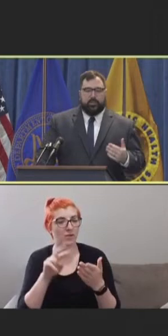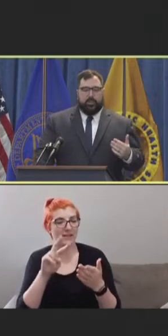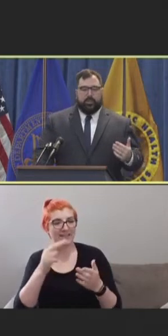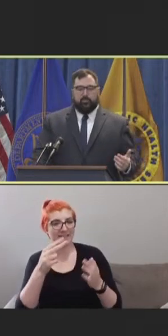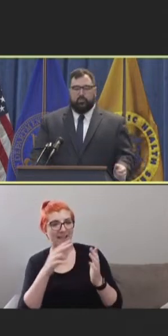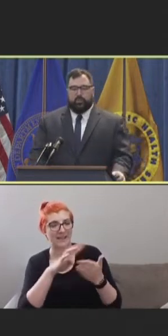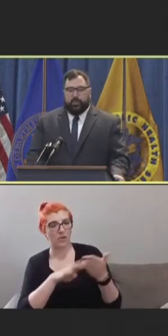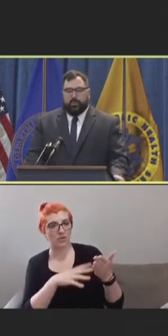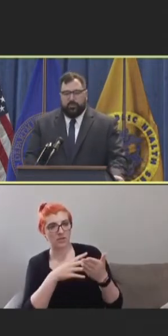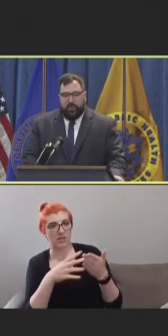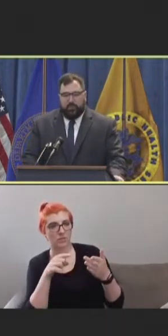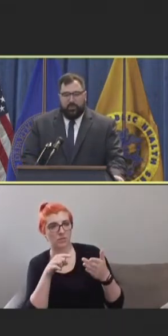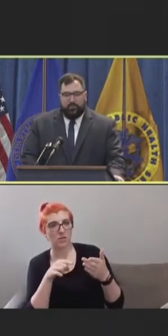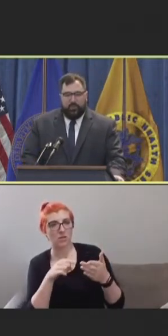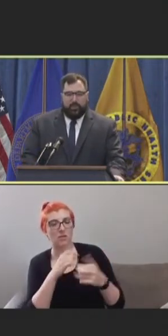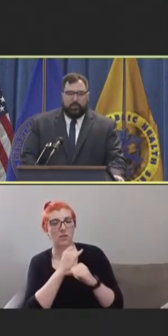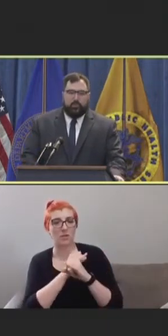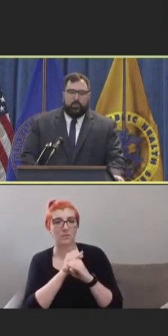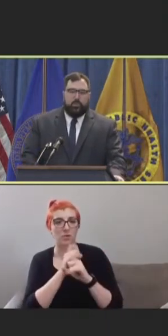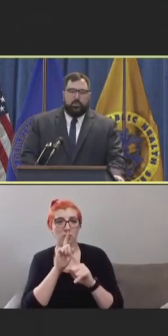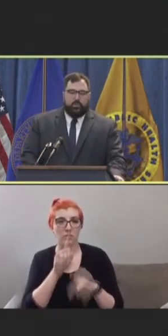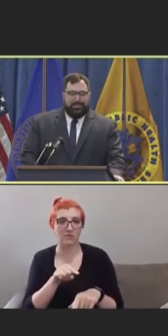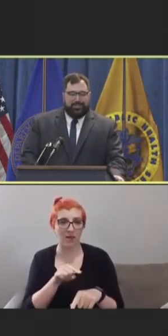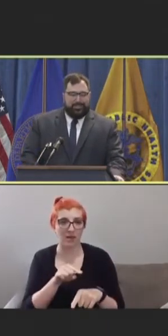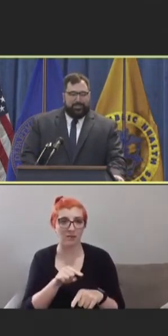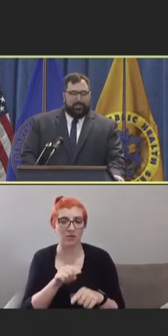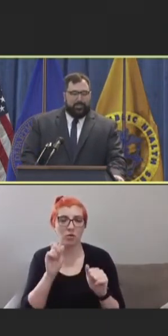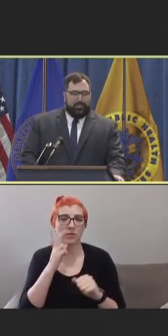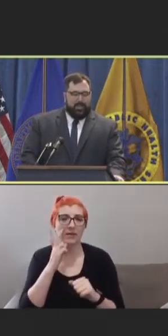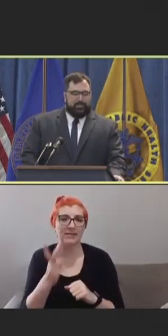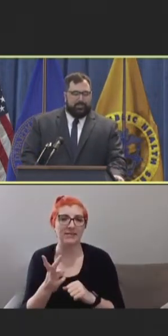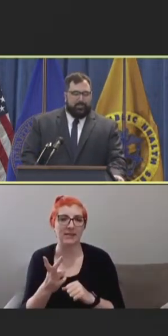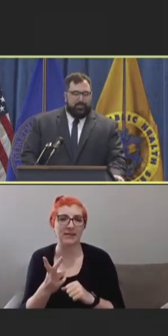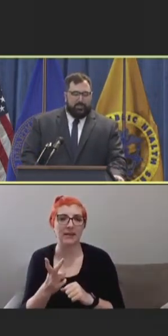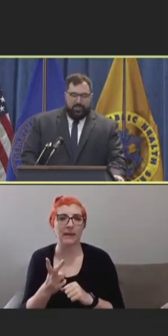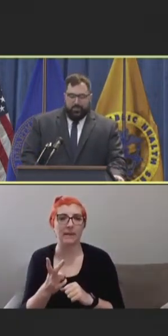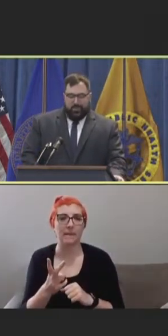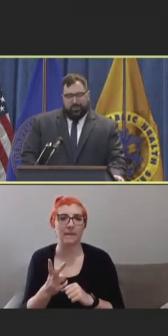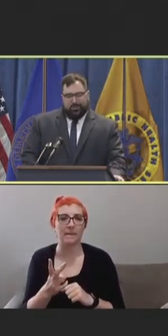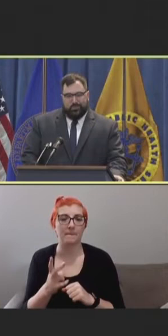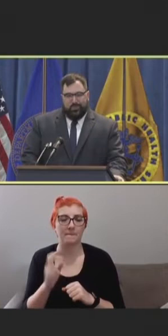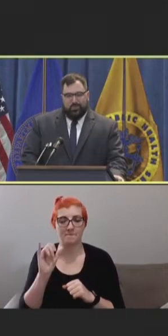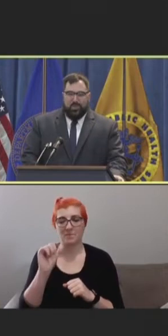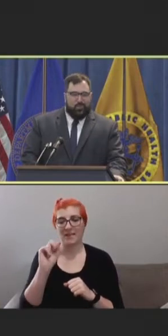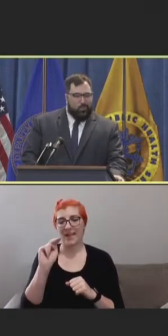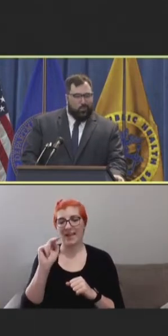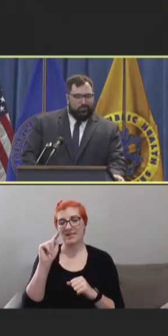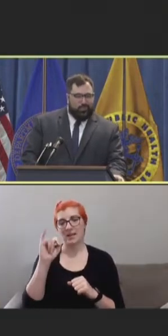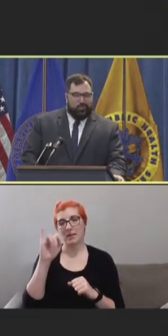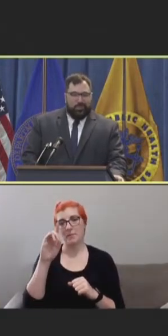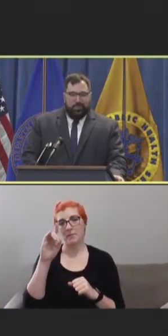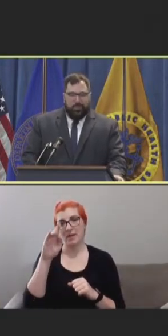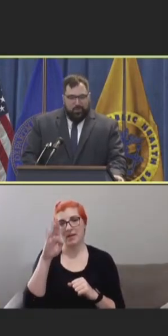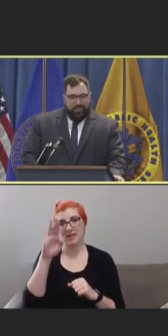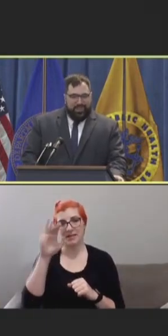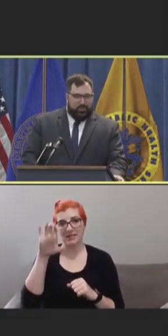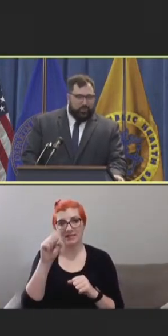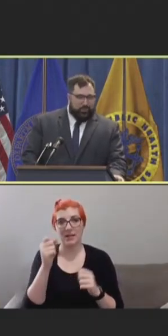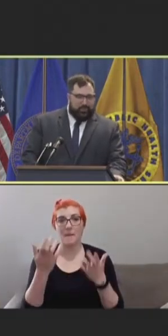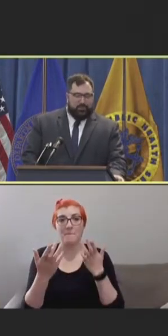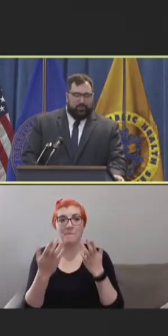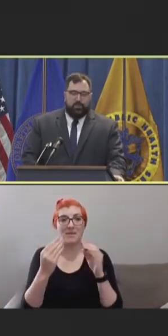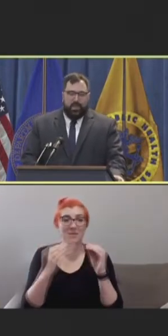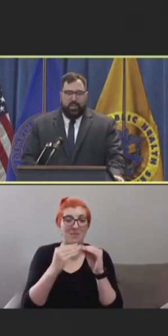response, that immune response in the bottom left-hand panel, you can see that those antibodies, while there may be more of them, they're not that